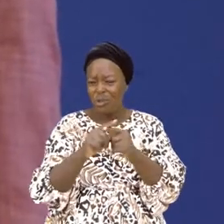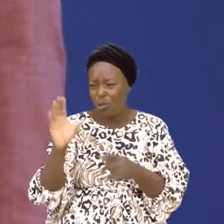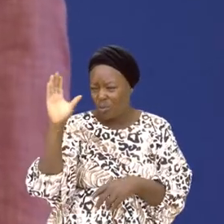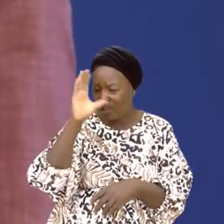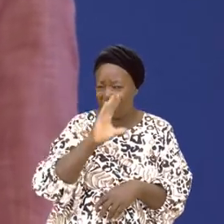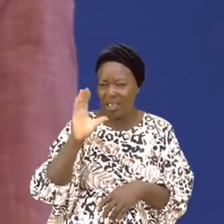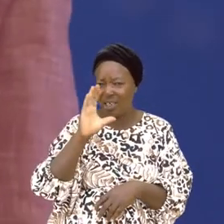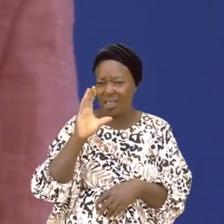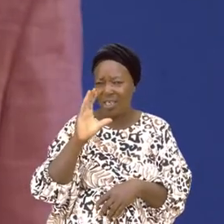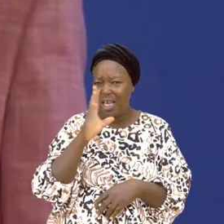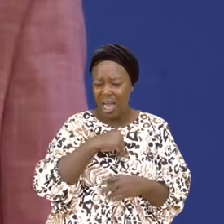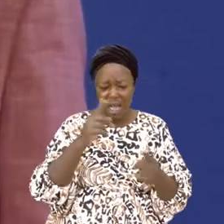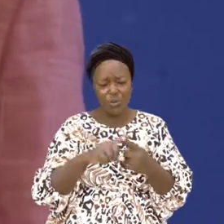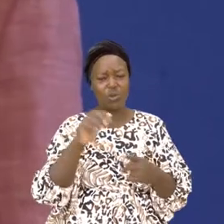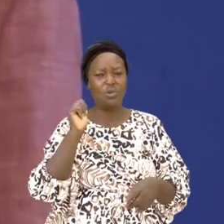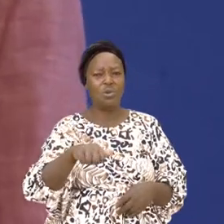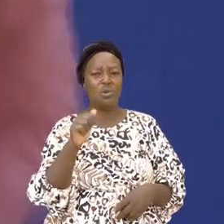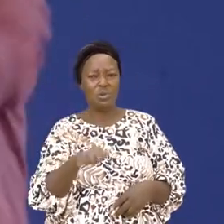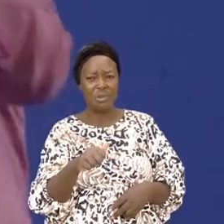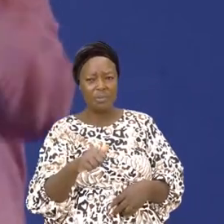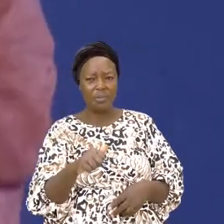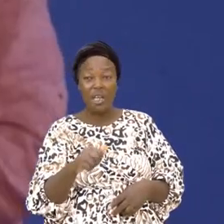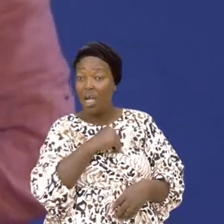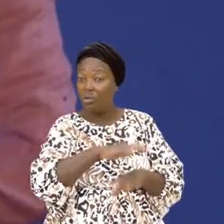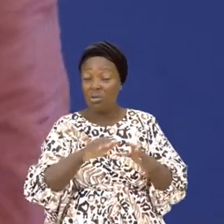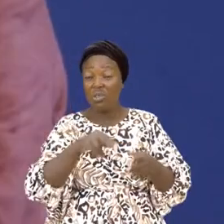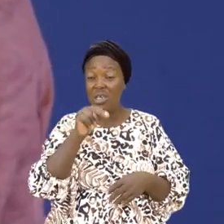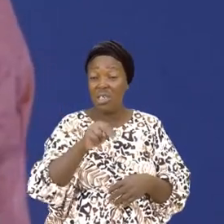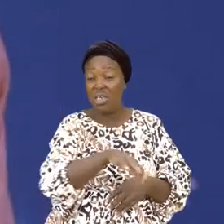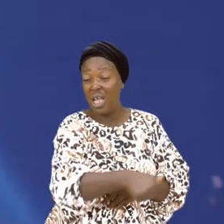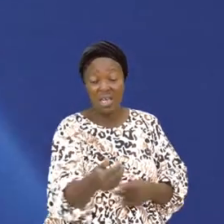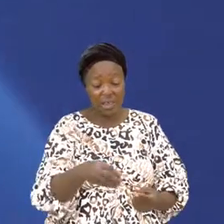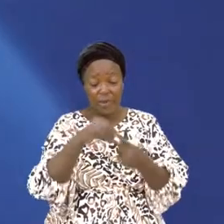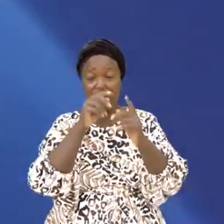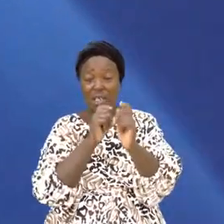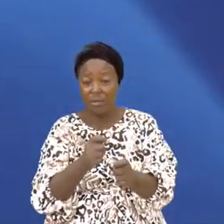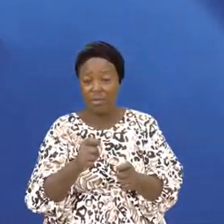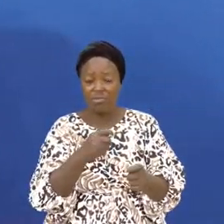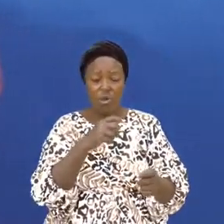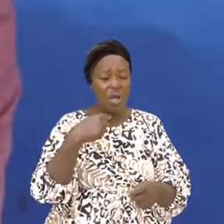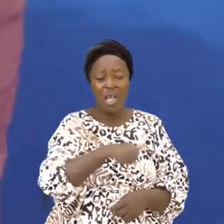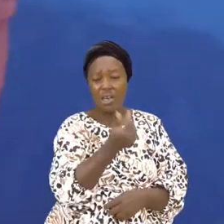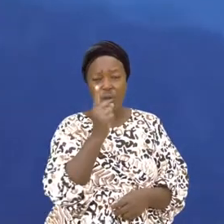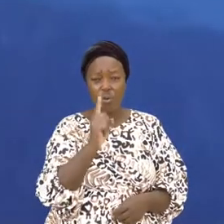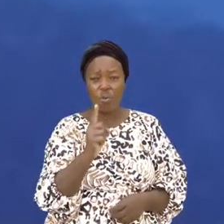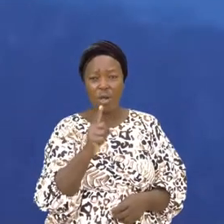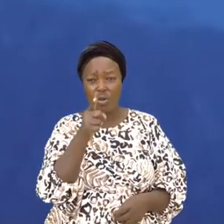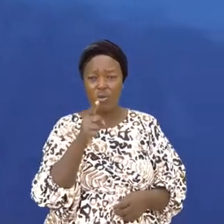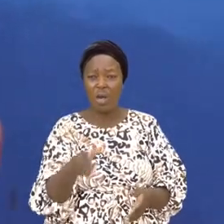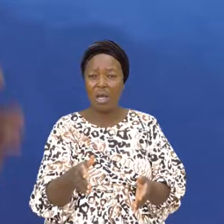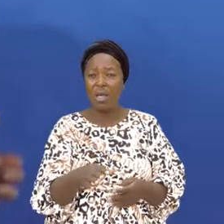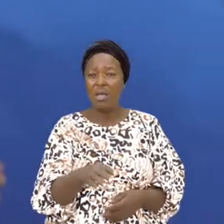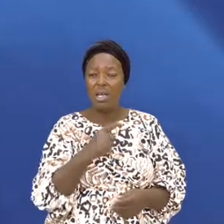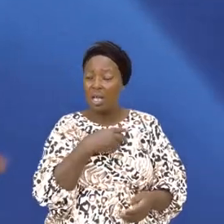seek, and to knock. And we don't need any special gift whatsoever. You ask of